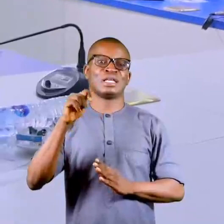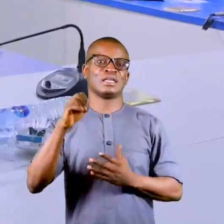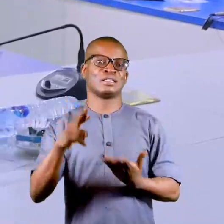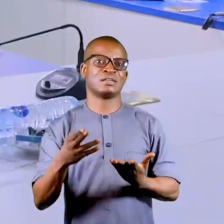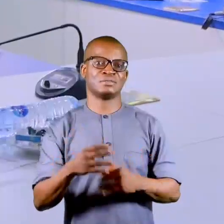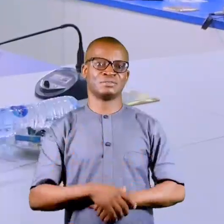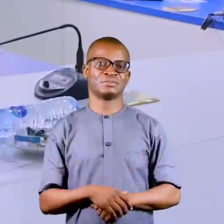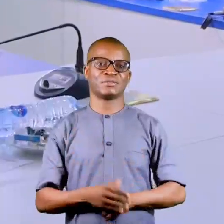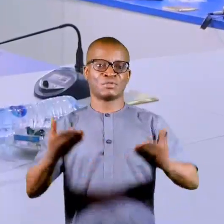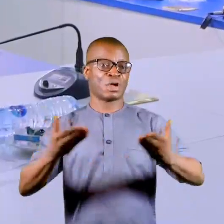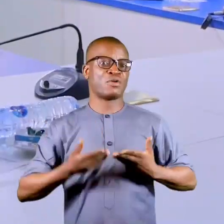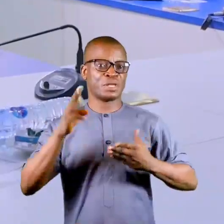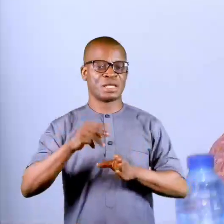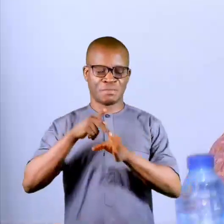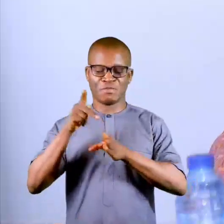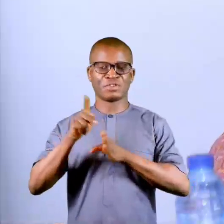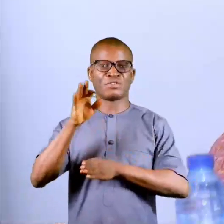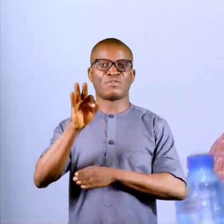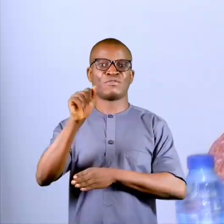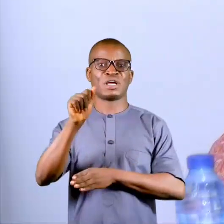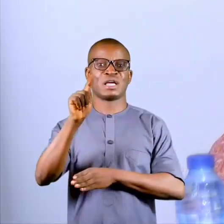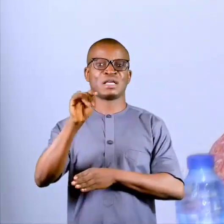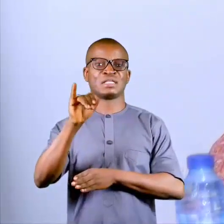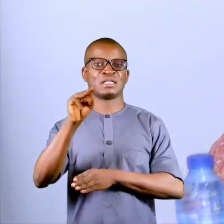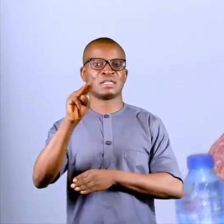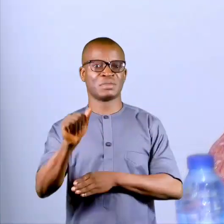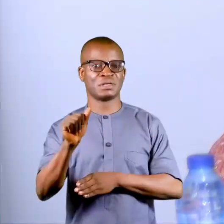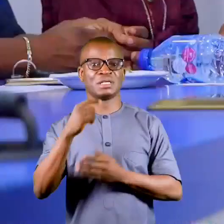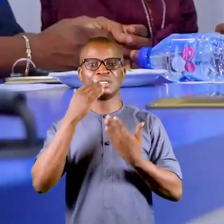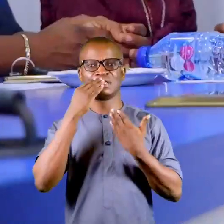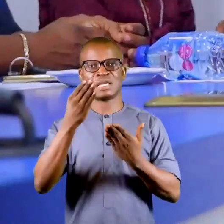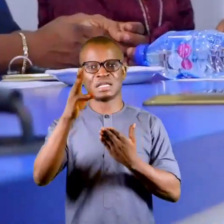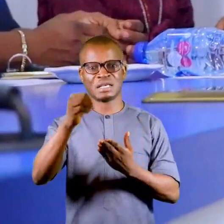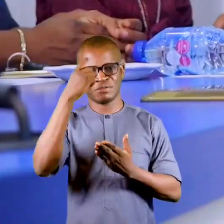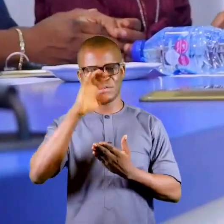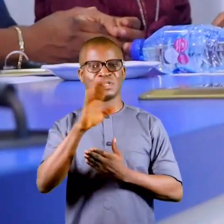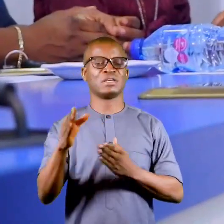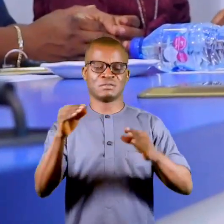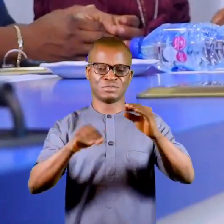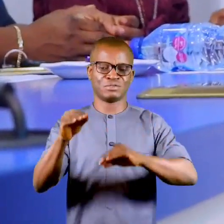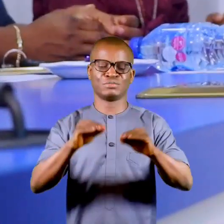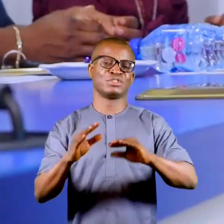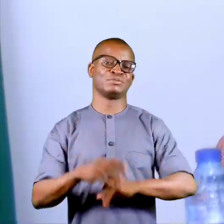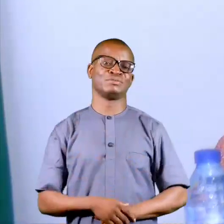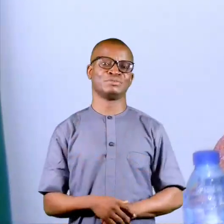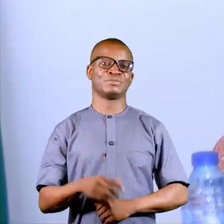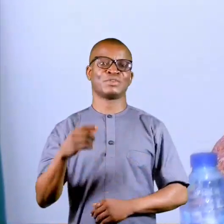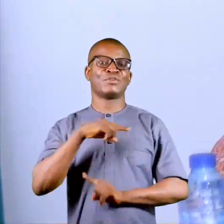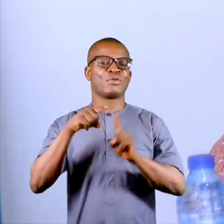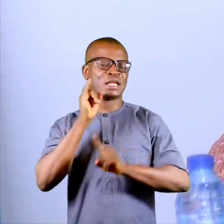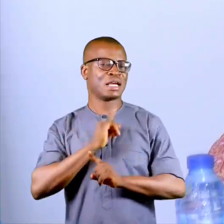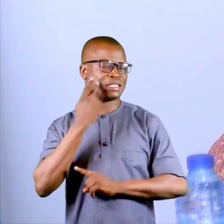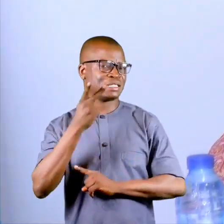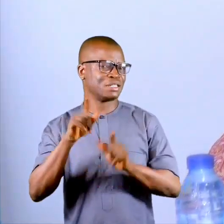Receiving the Oksano Foundation delegation, Professor Fatima Waziri Azi thanked the team for their pro bono services. When I